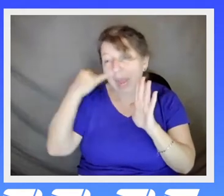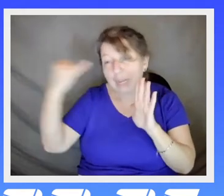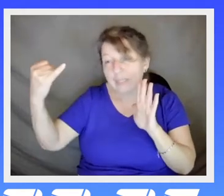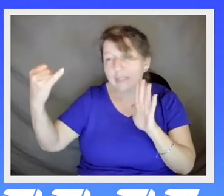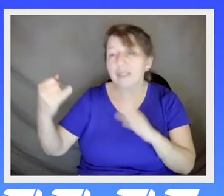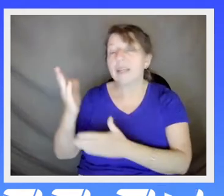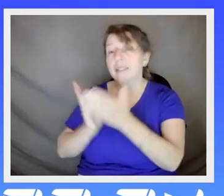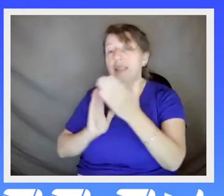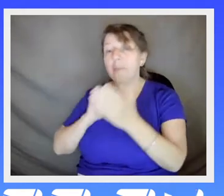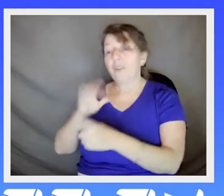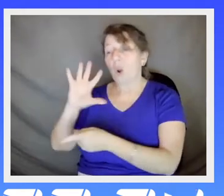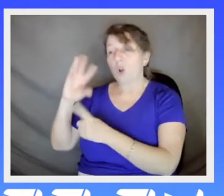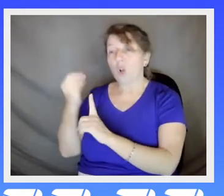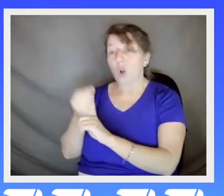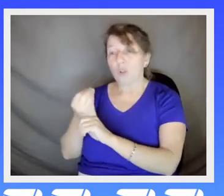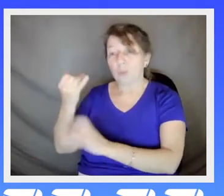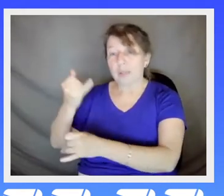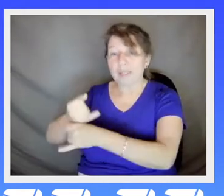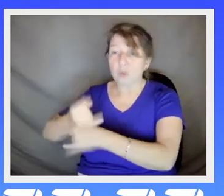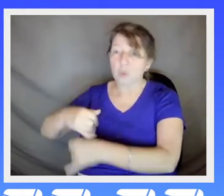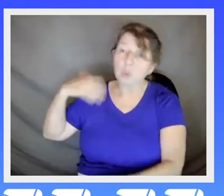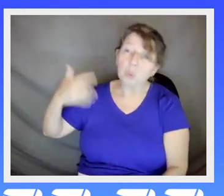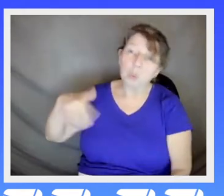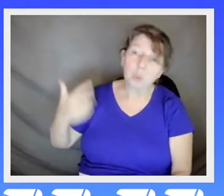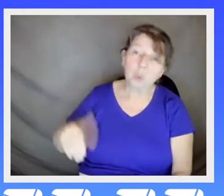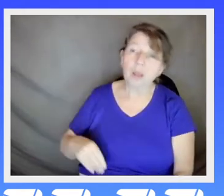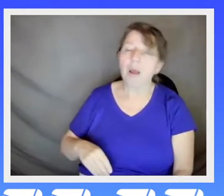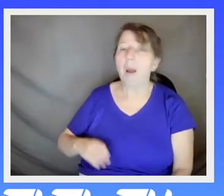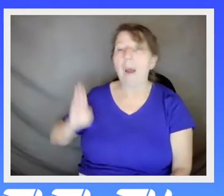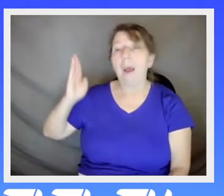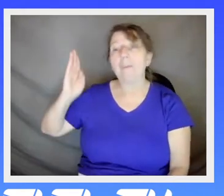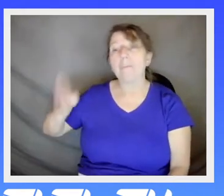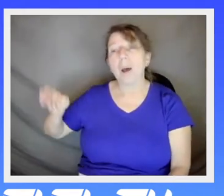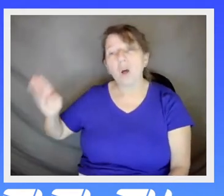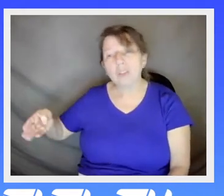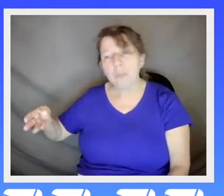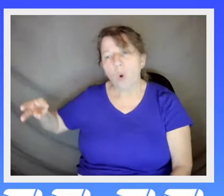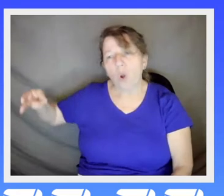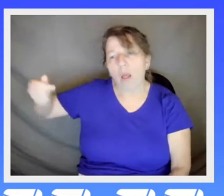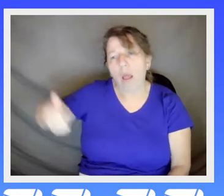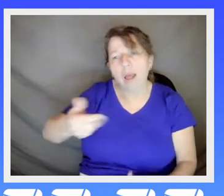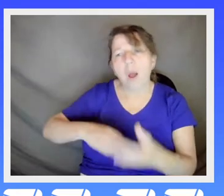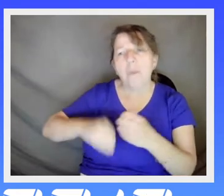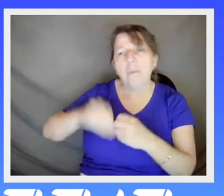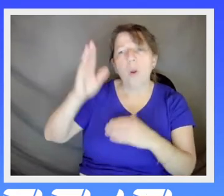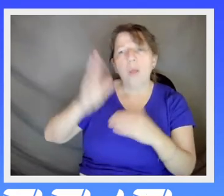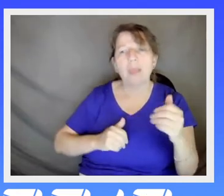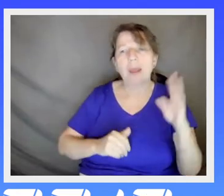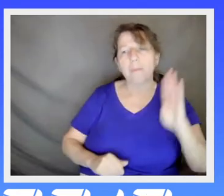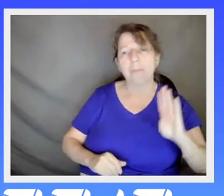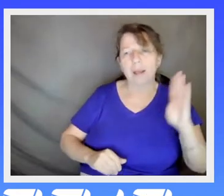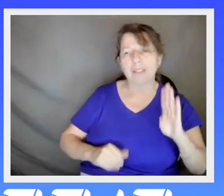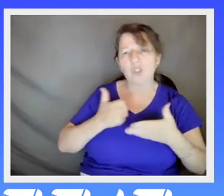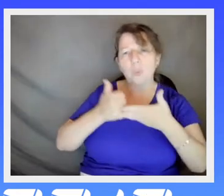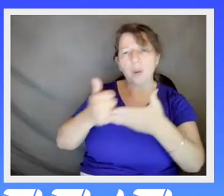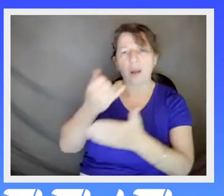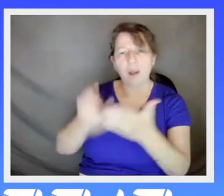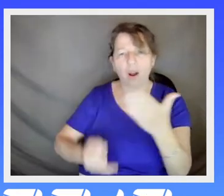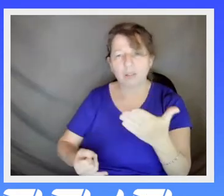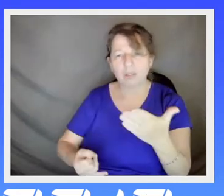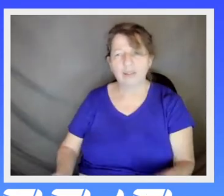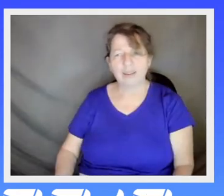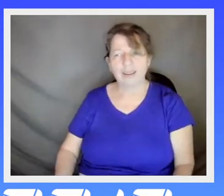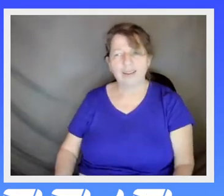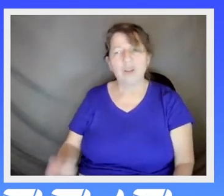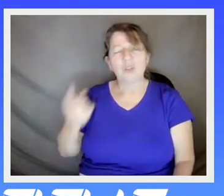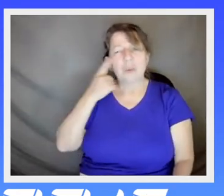now. Baltimore is giving more money to their cultural institutions than the city of Boston, which is quite tragic. So I do make the distinctions between a hospital business model